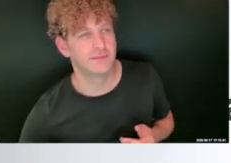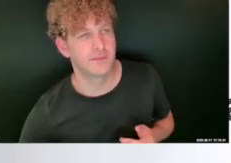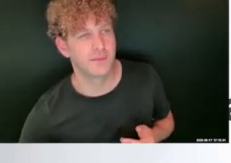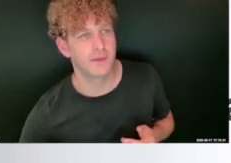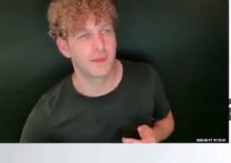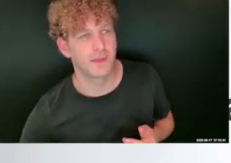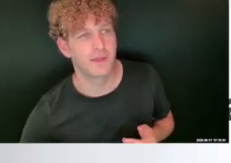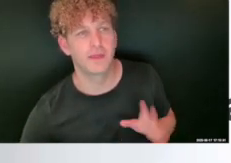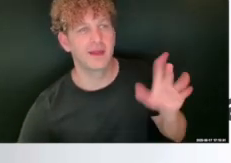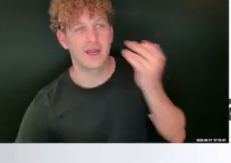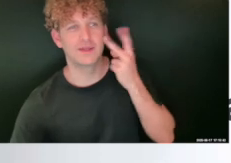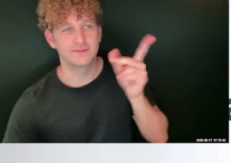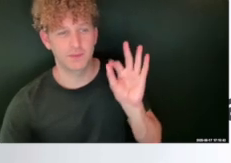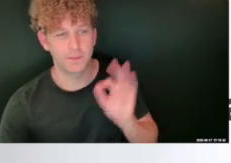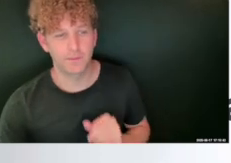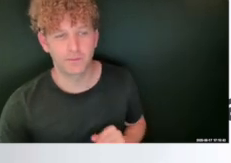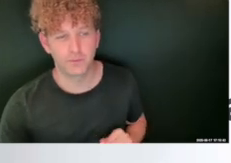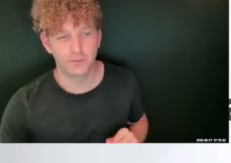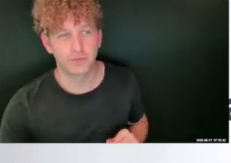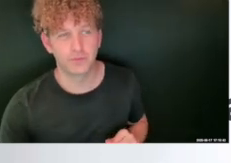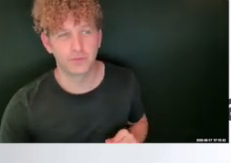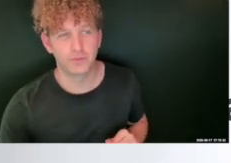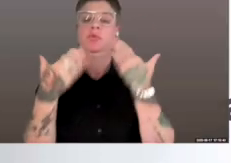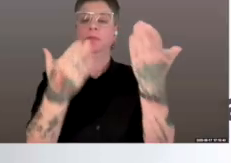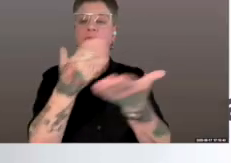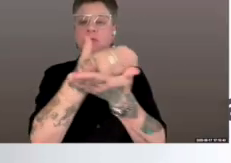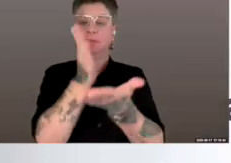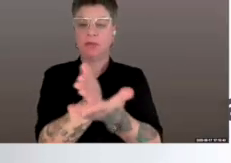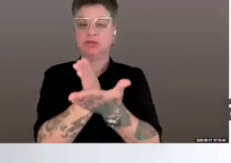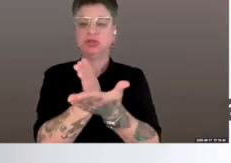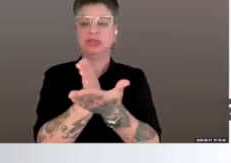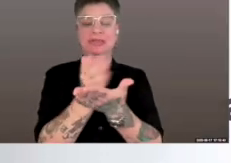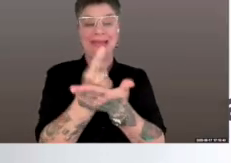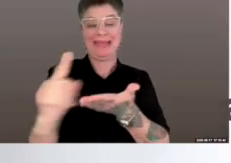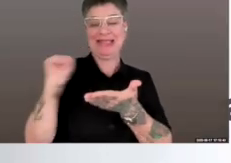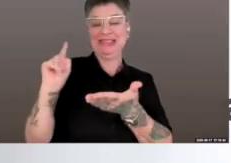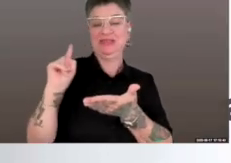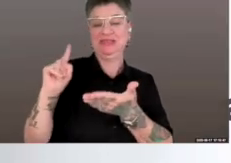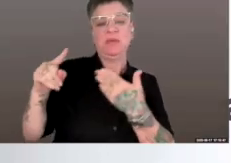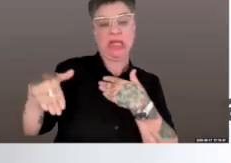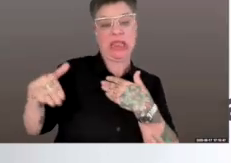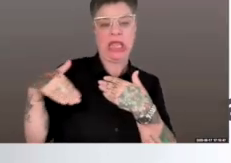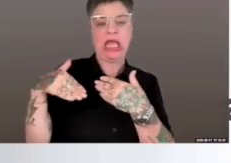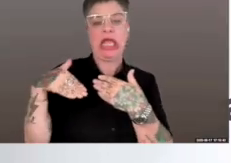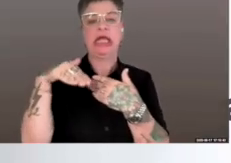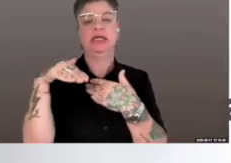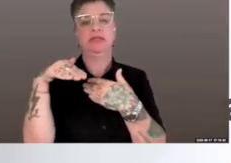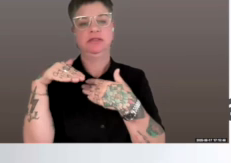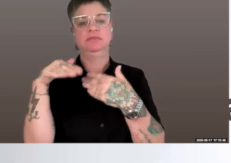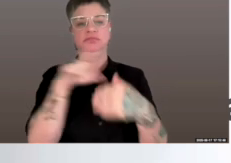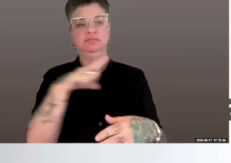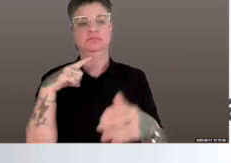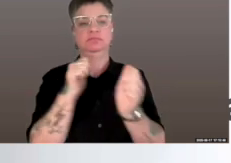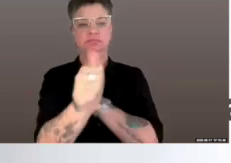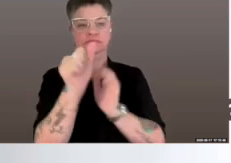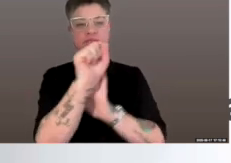office are still negotiating the final budget for the Greenhouse Gas Reduction Fund. And they have